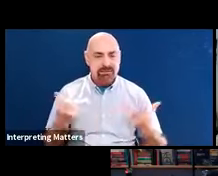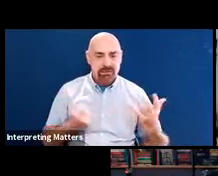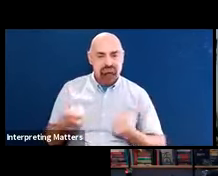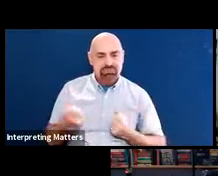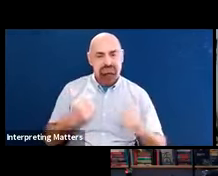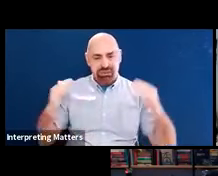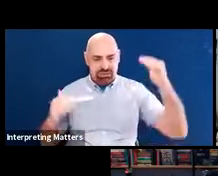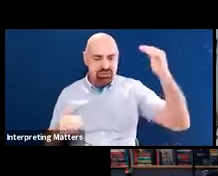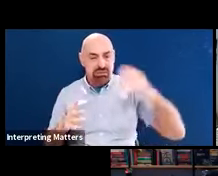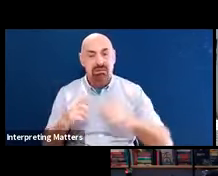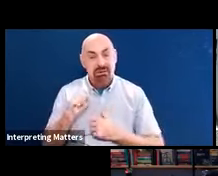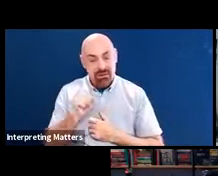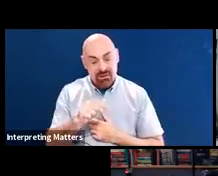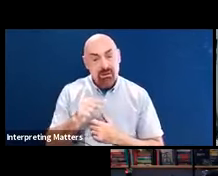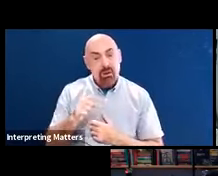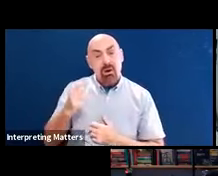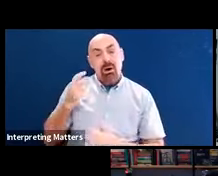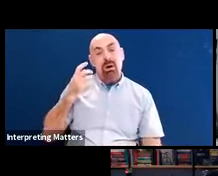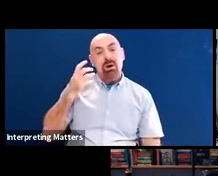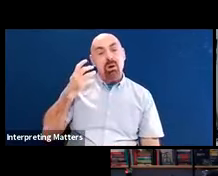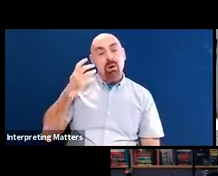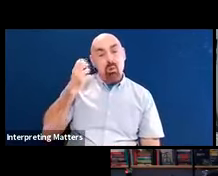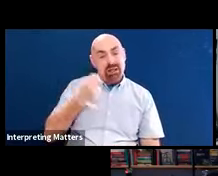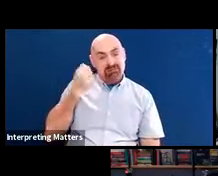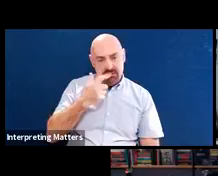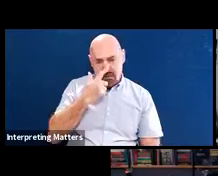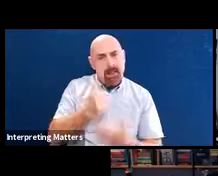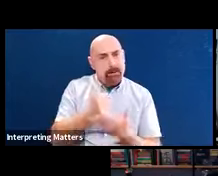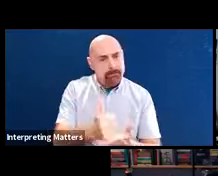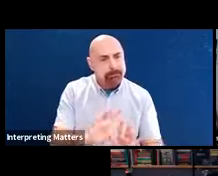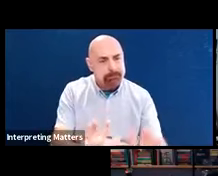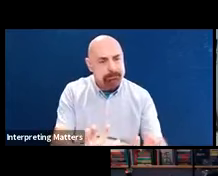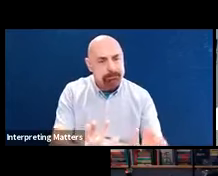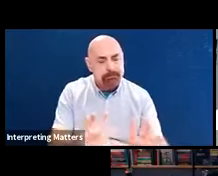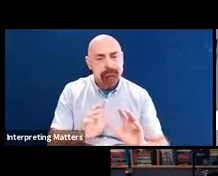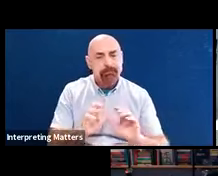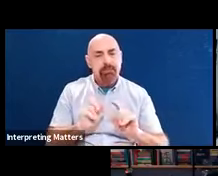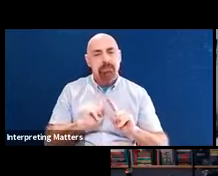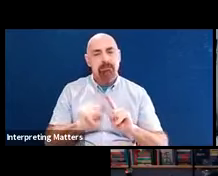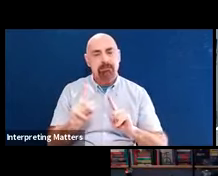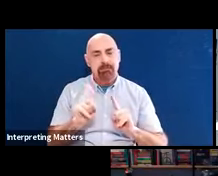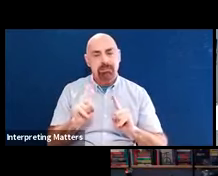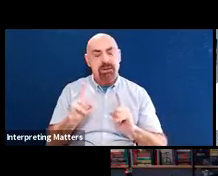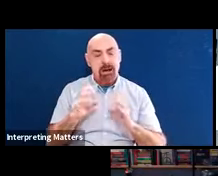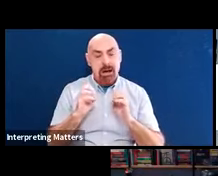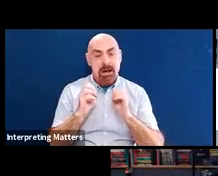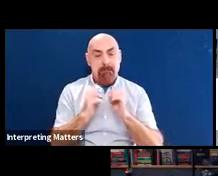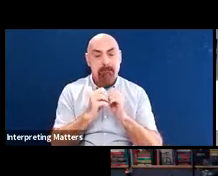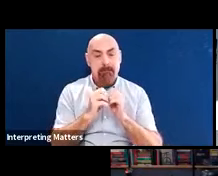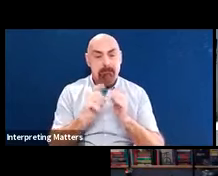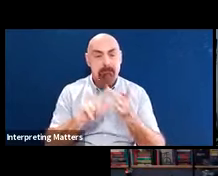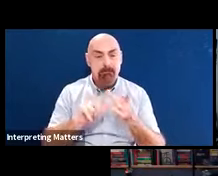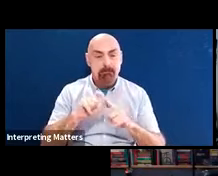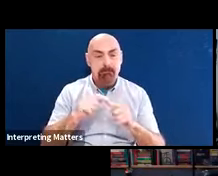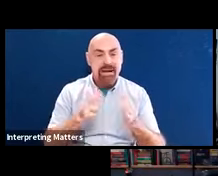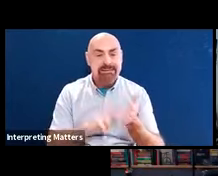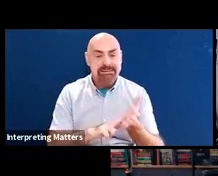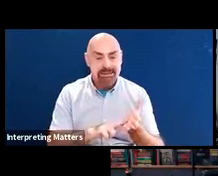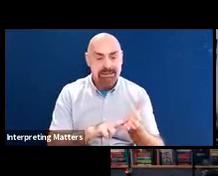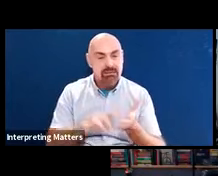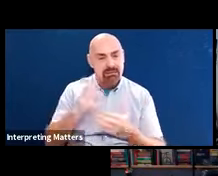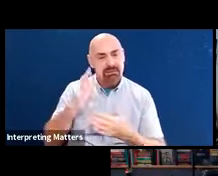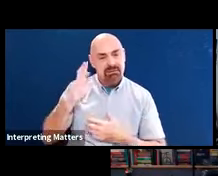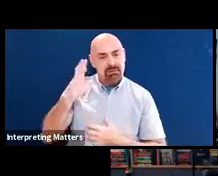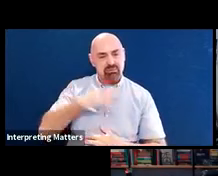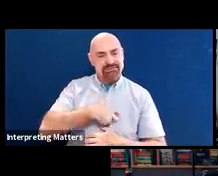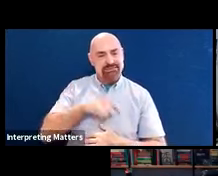big way. So you can think of, it's unclear right now how much of Biden's agenda is actually going to get through, but there